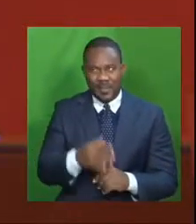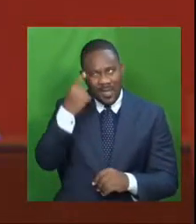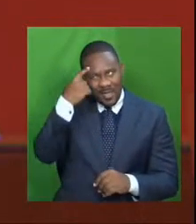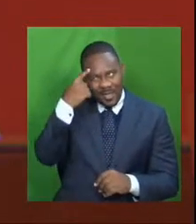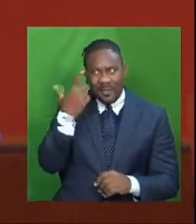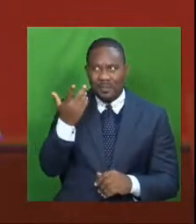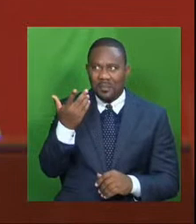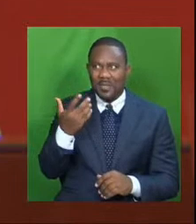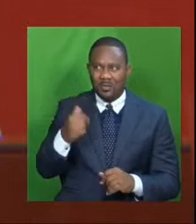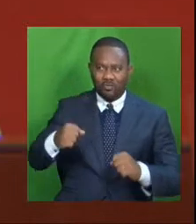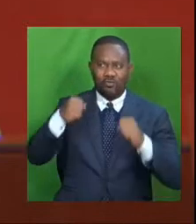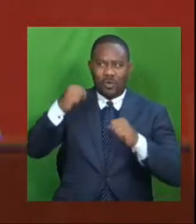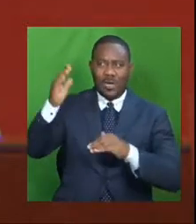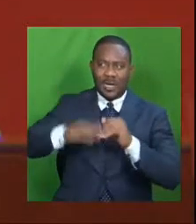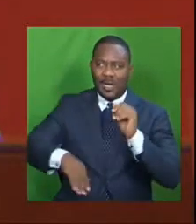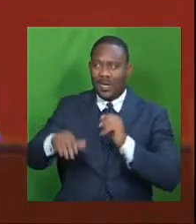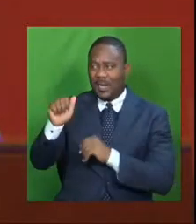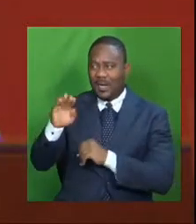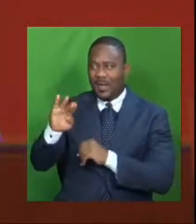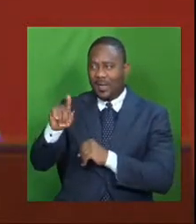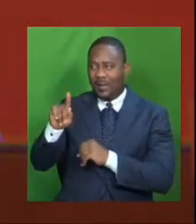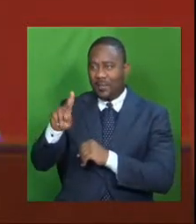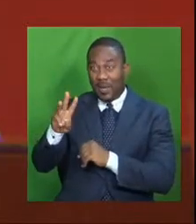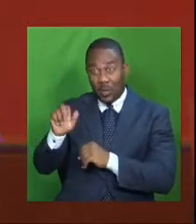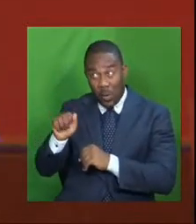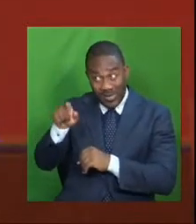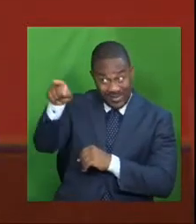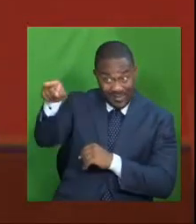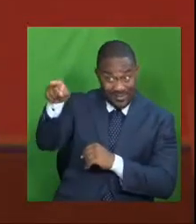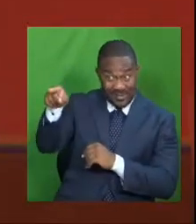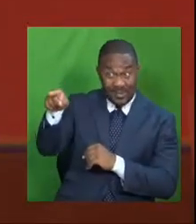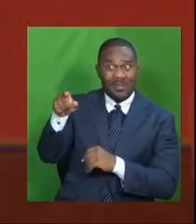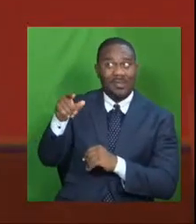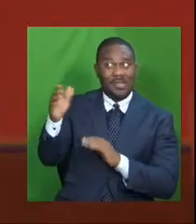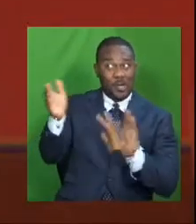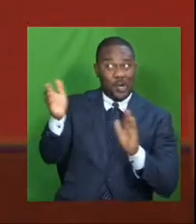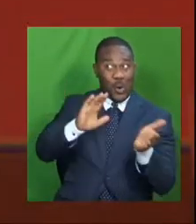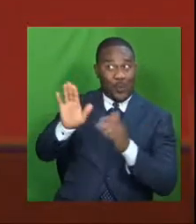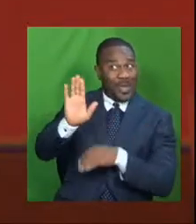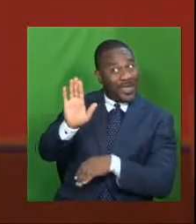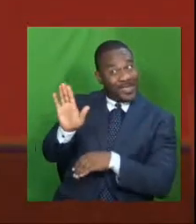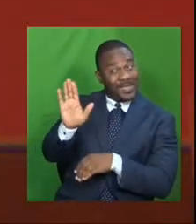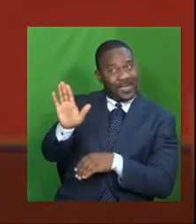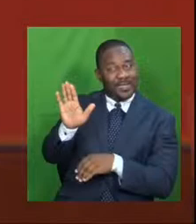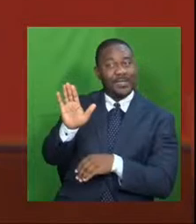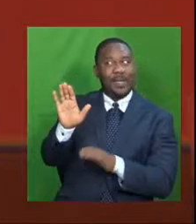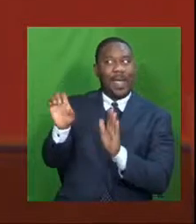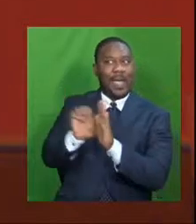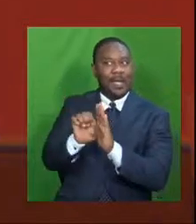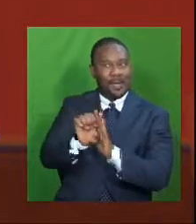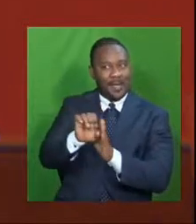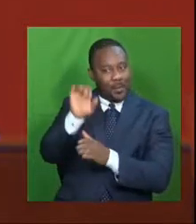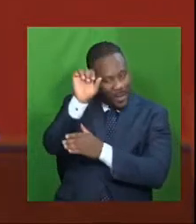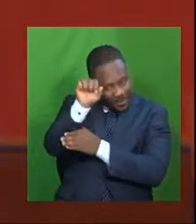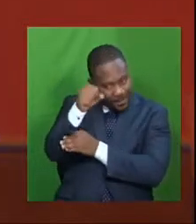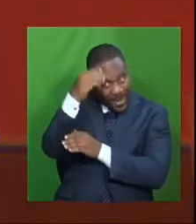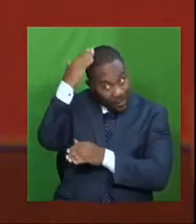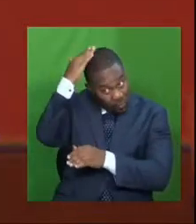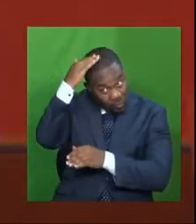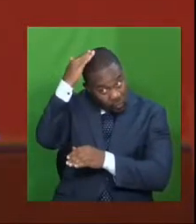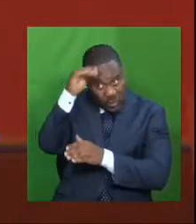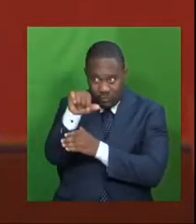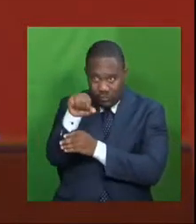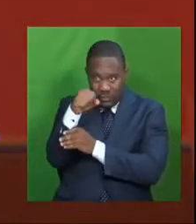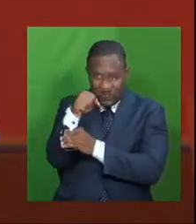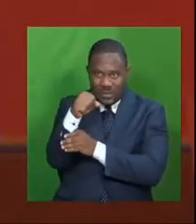than Honorable Ablakwa. So he decided to seek solace by using his bald head.